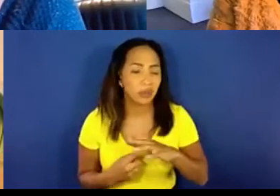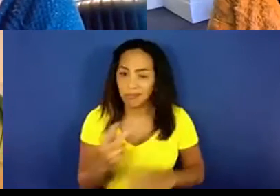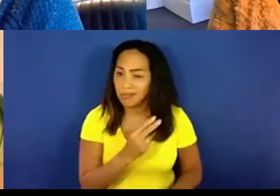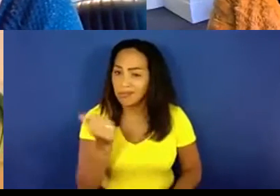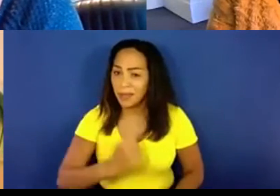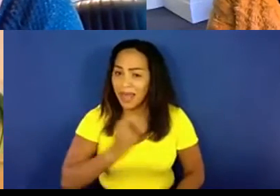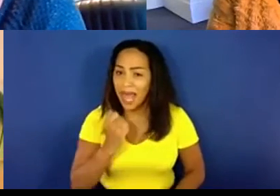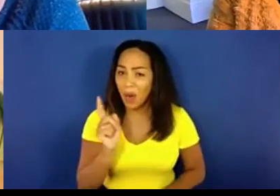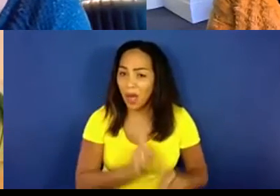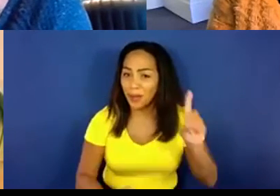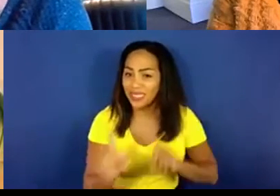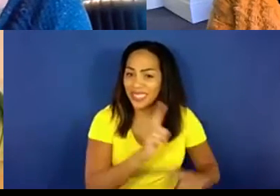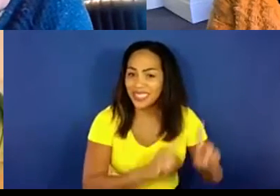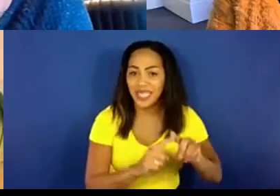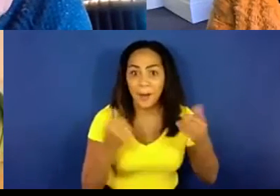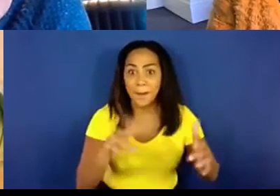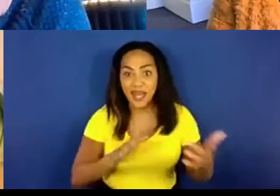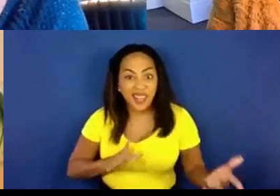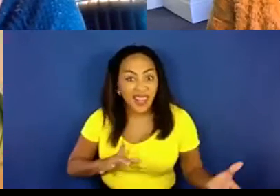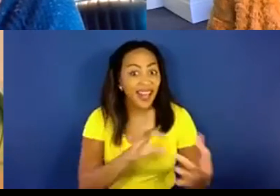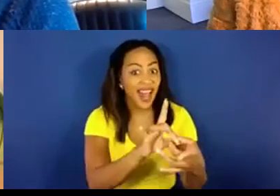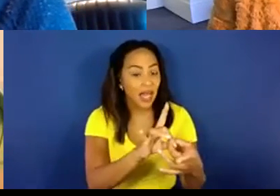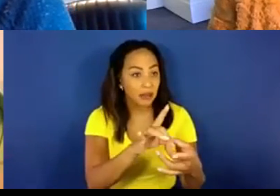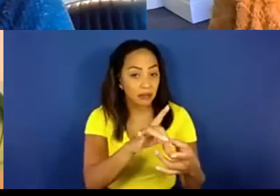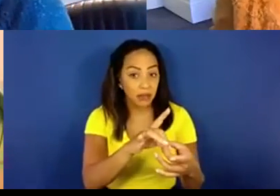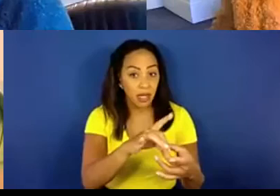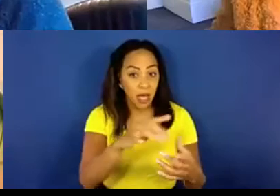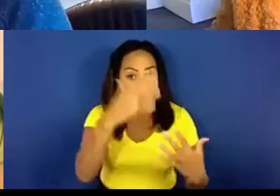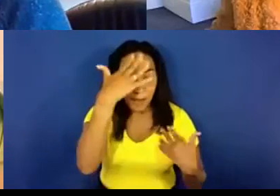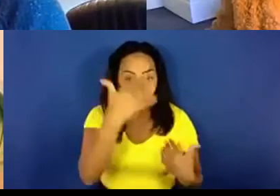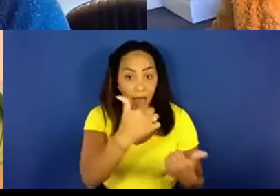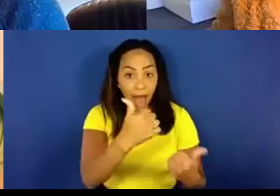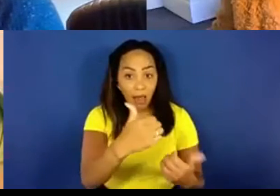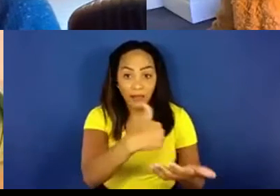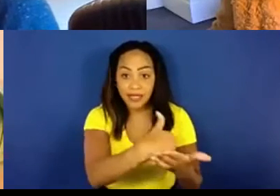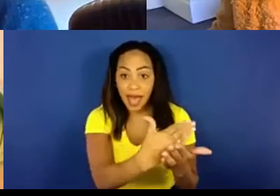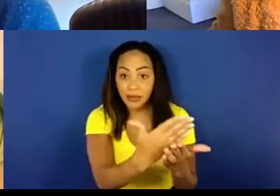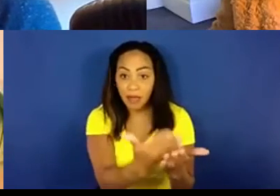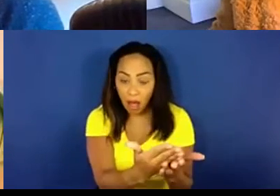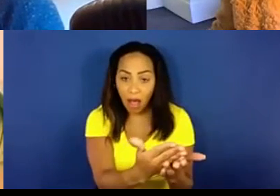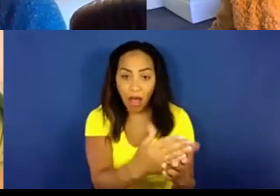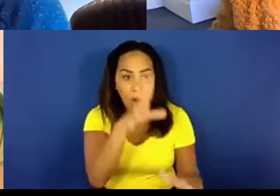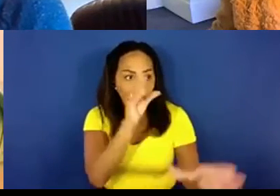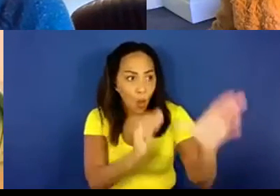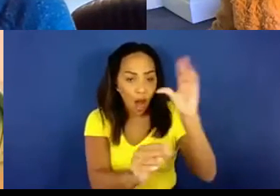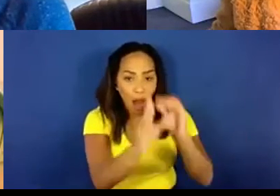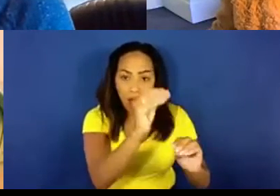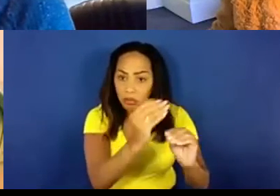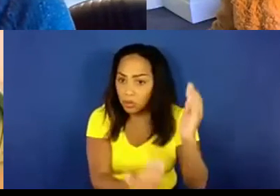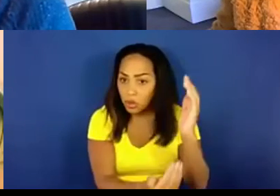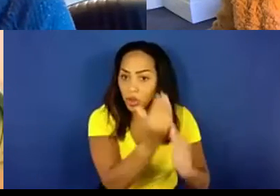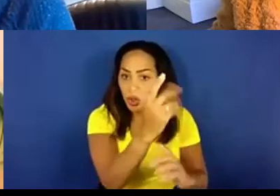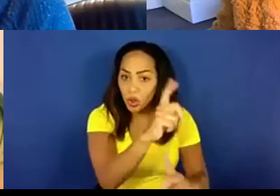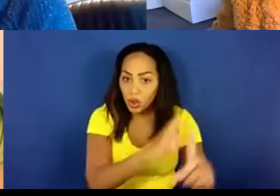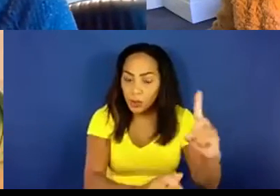we've connected with people in the mental health sector, and so learned about a new community faith reference group